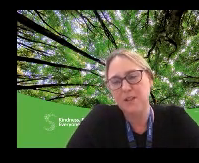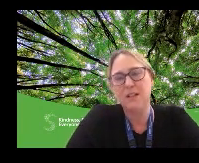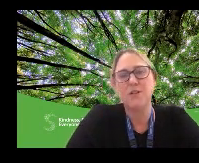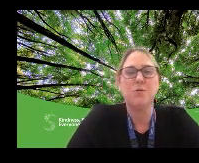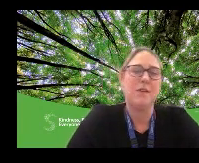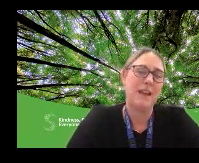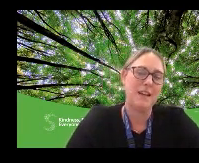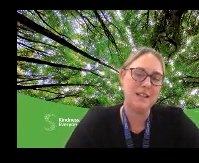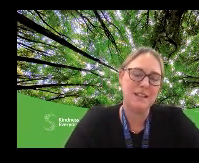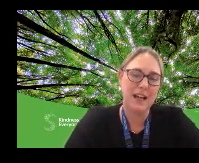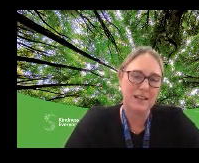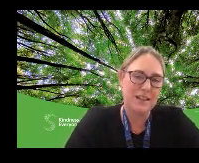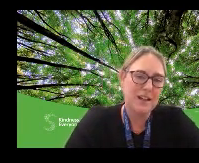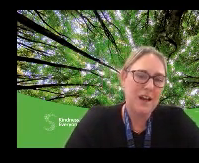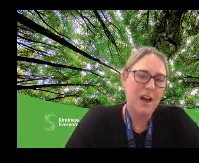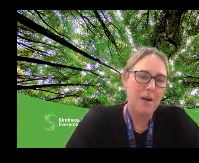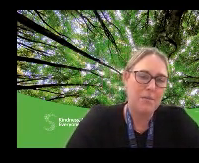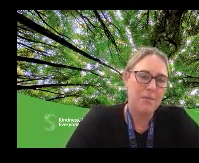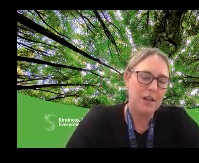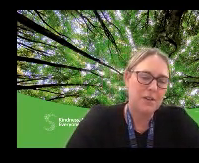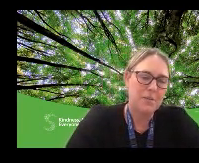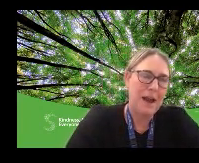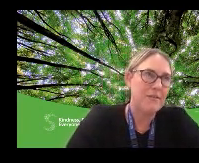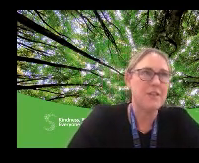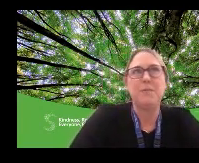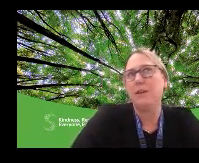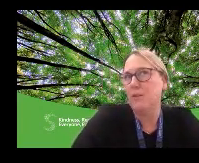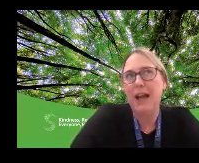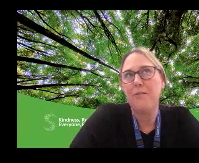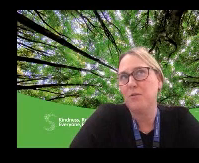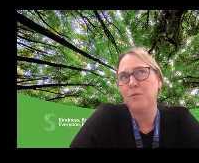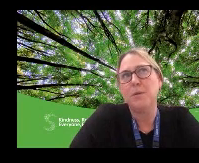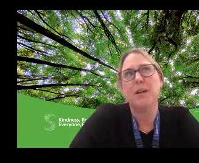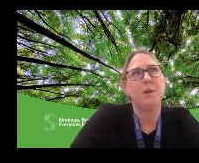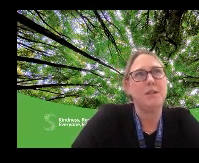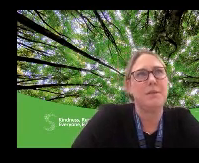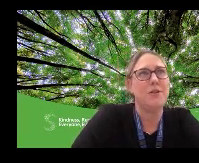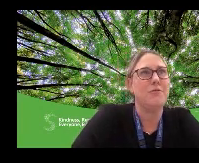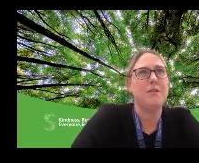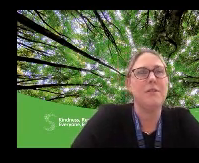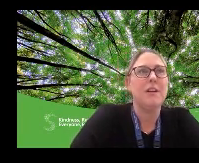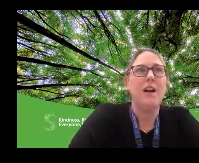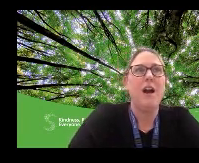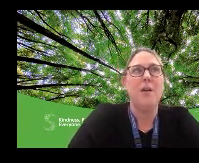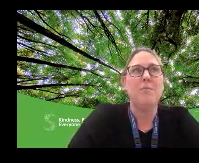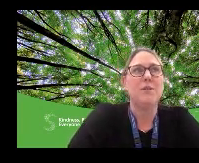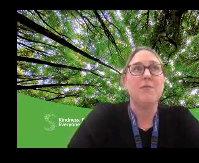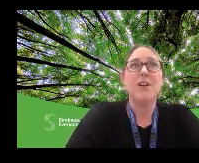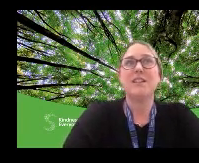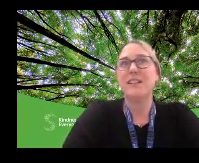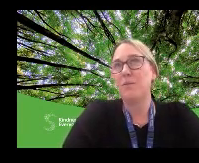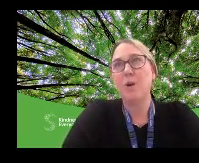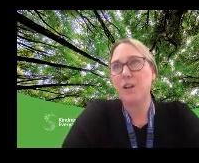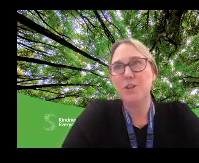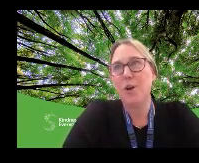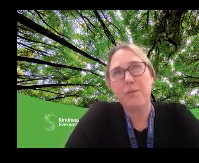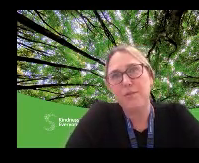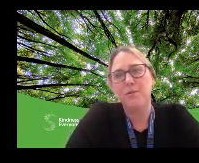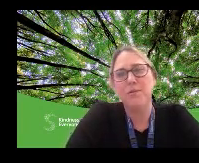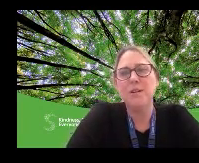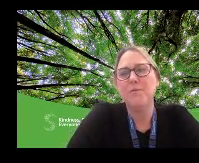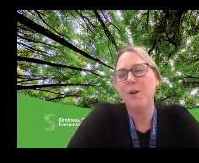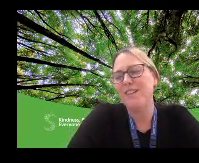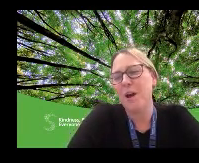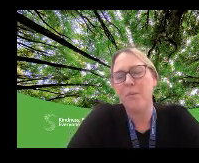some adaptations in school, and they understand so the parents have been on the How to Talk to My Young Person About Neuro diversity